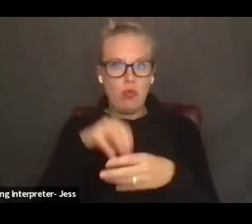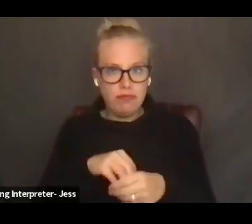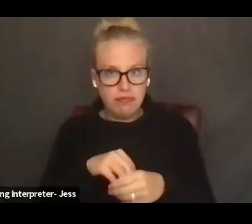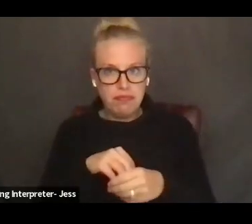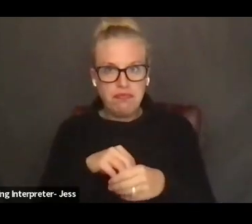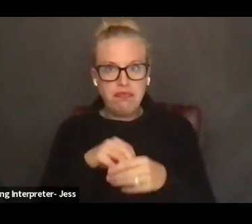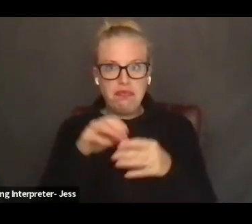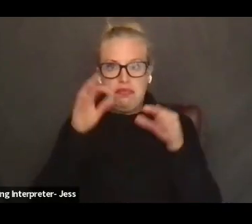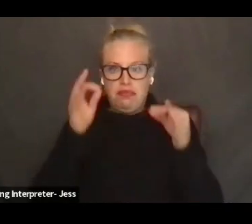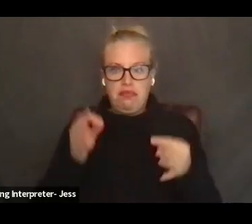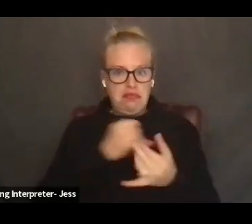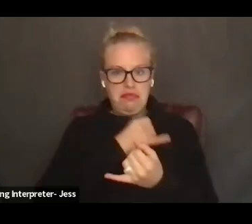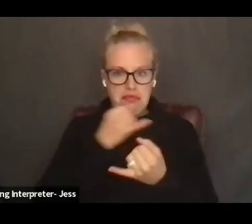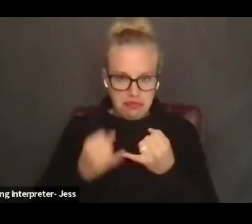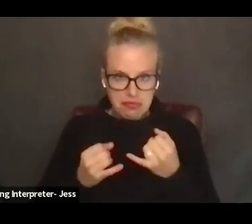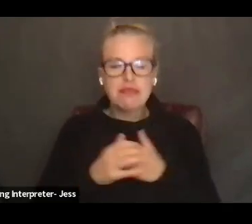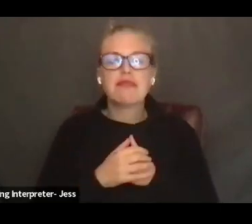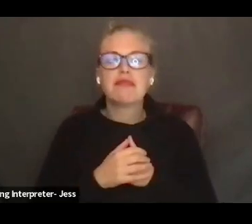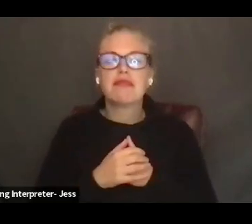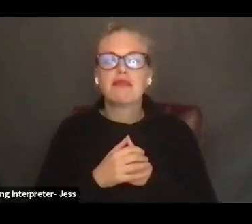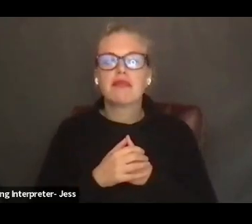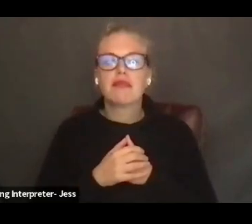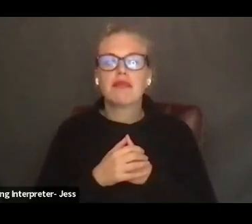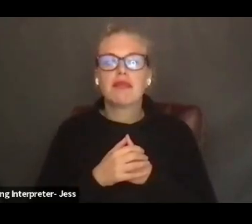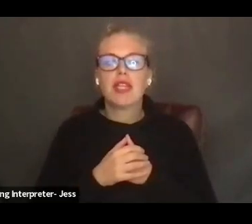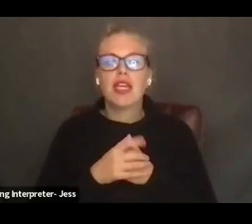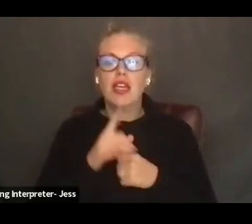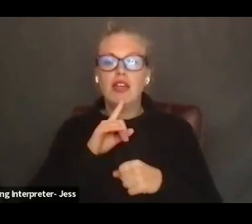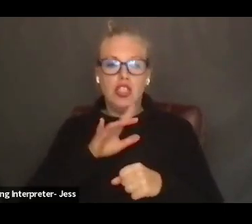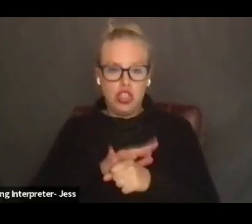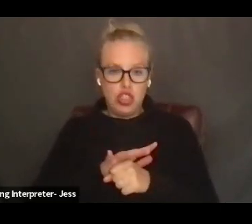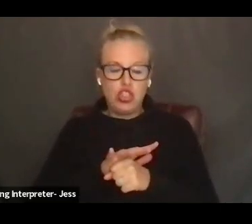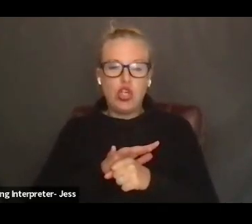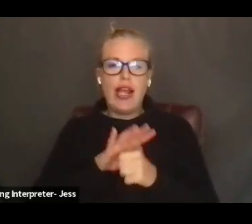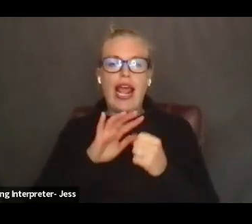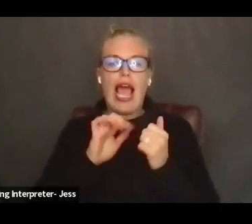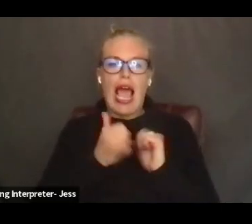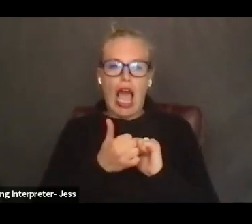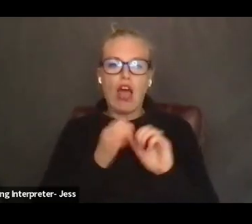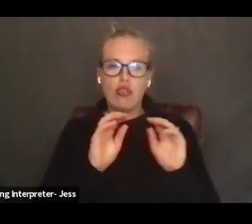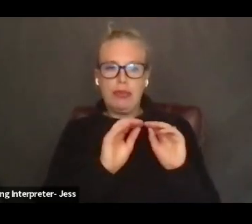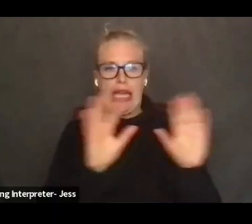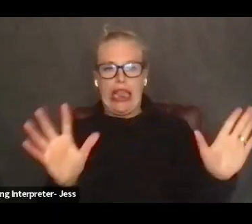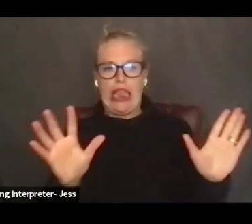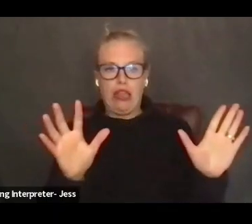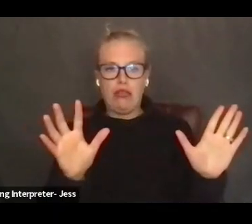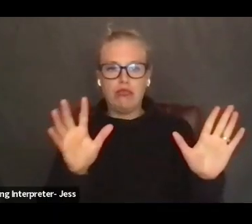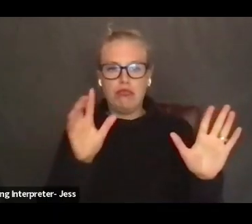in the decision process. But then you're ensuring a way to make a decision.